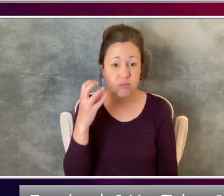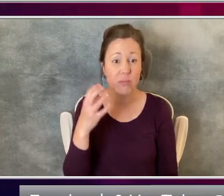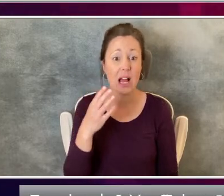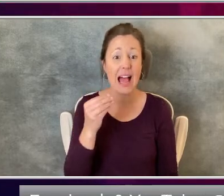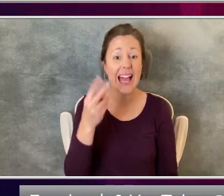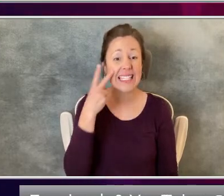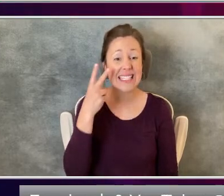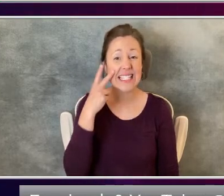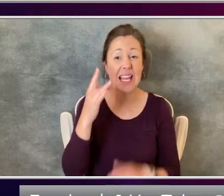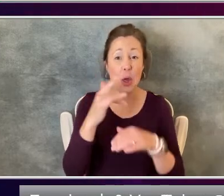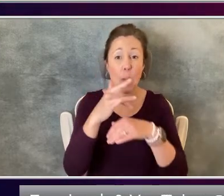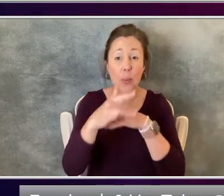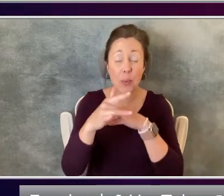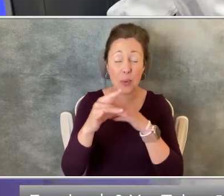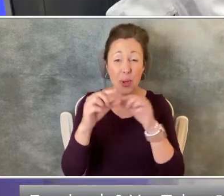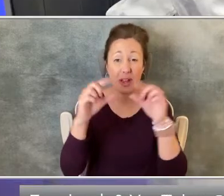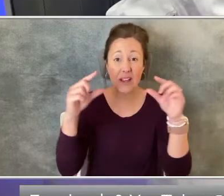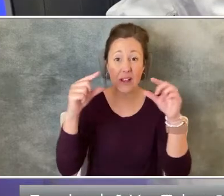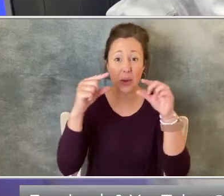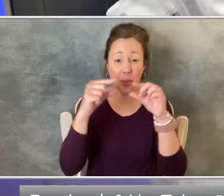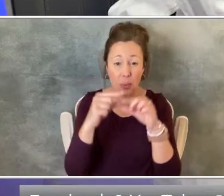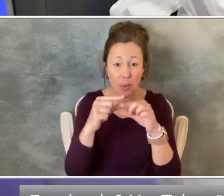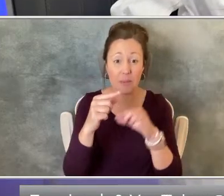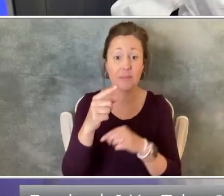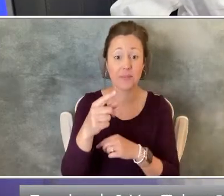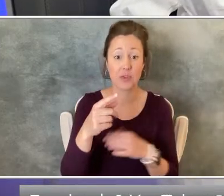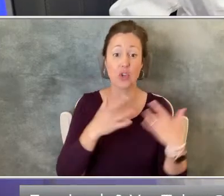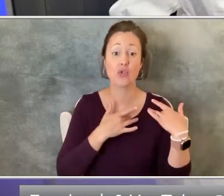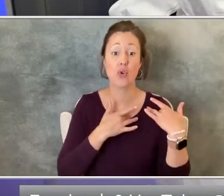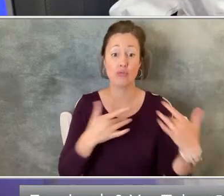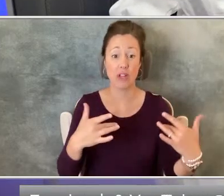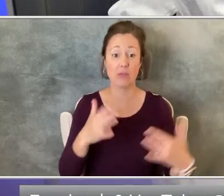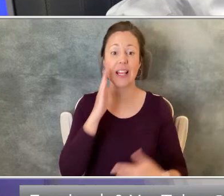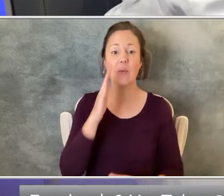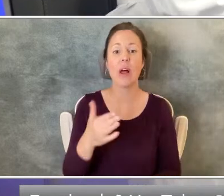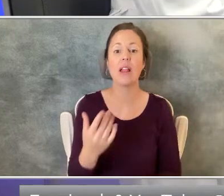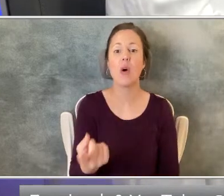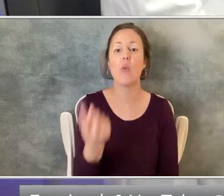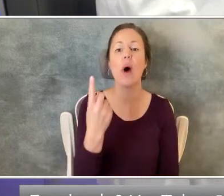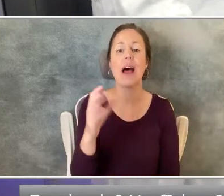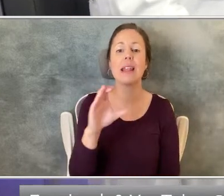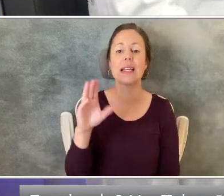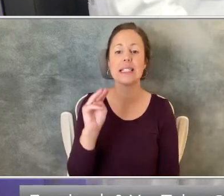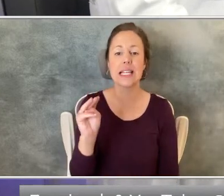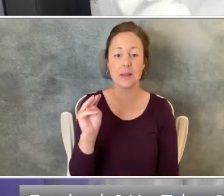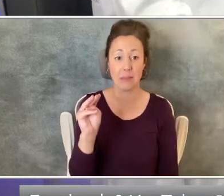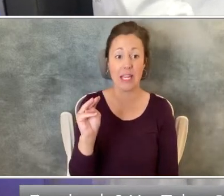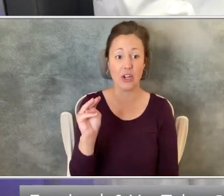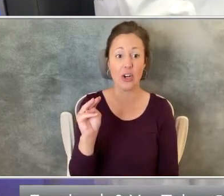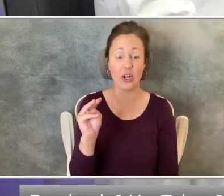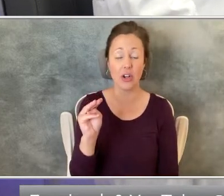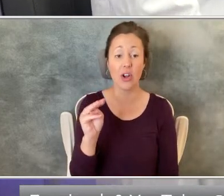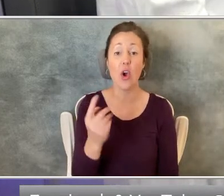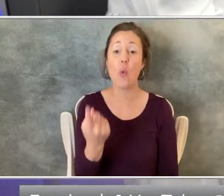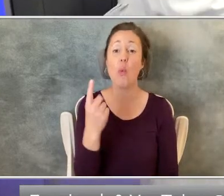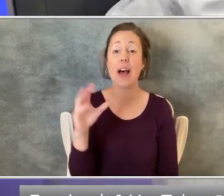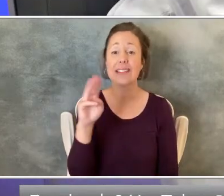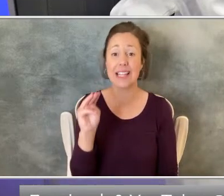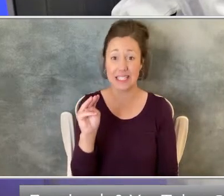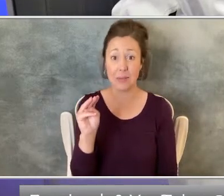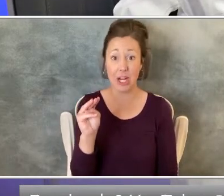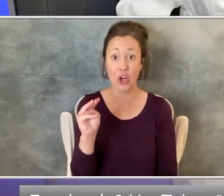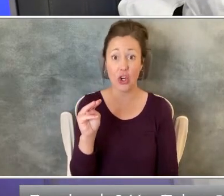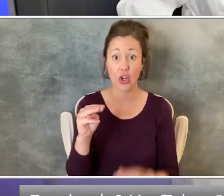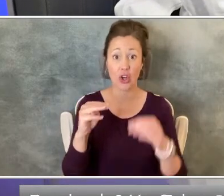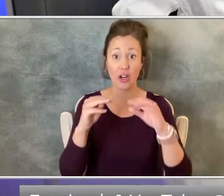yeah, generally the heart wall is 1 centimeter thick. That's here. But you can see this heart is 4 times thicker than normal.